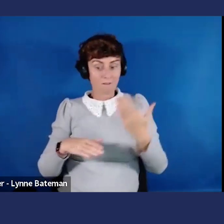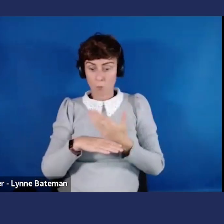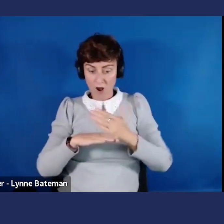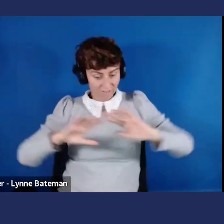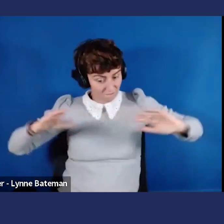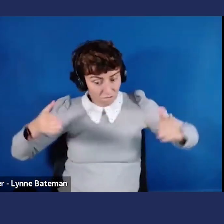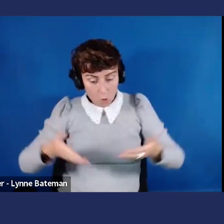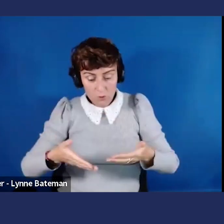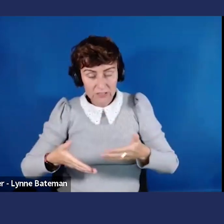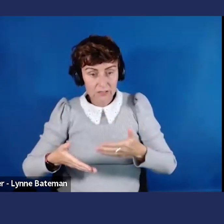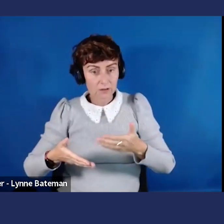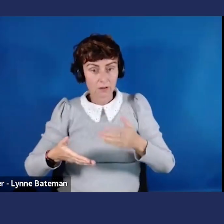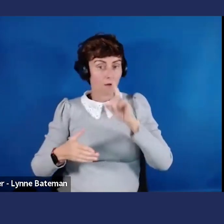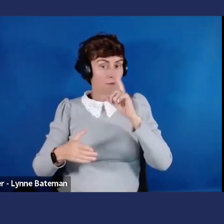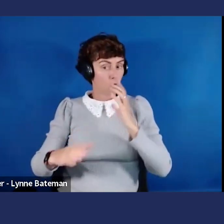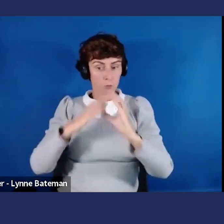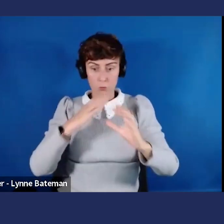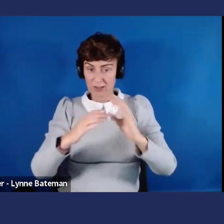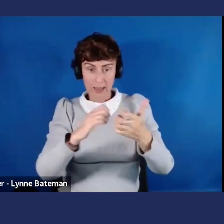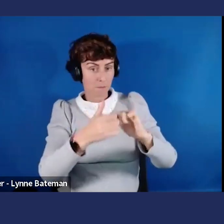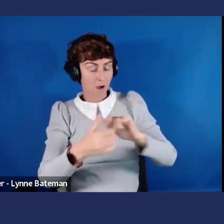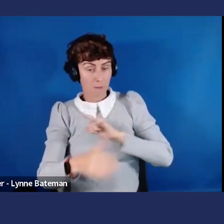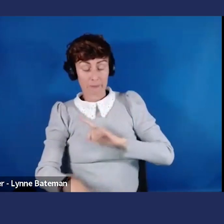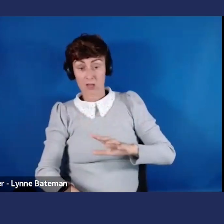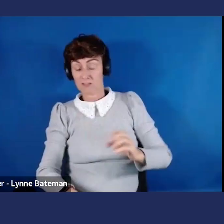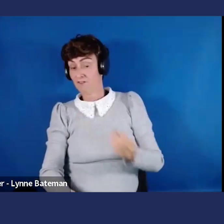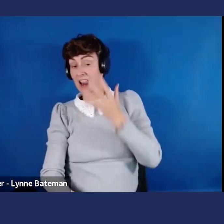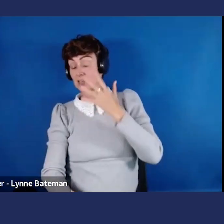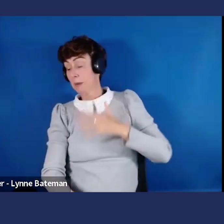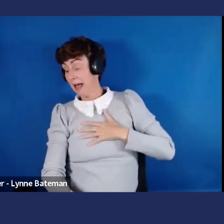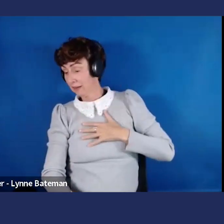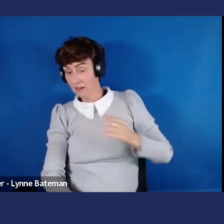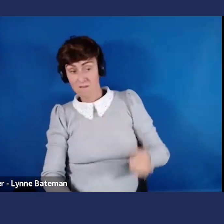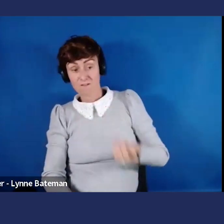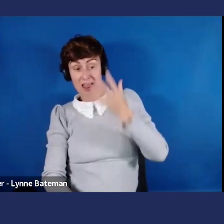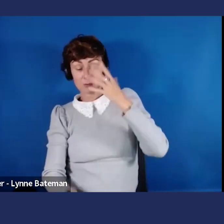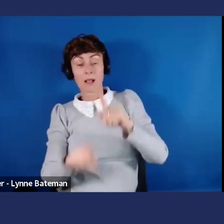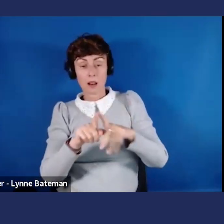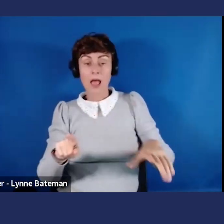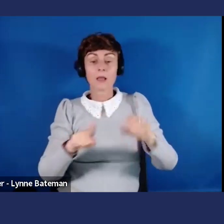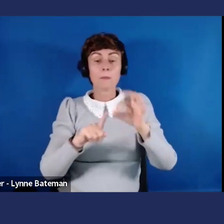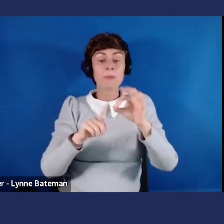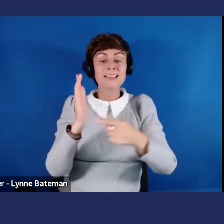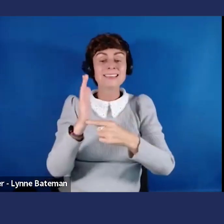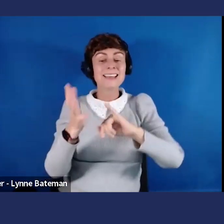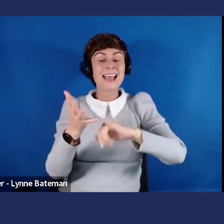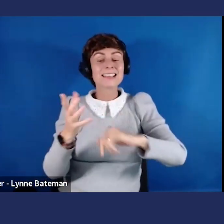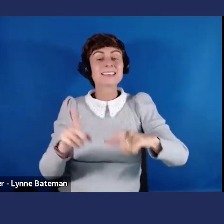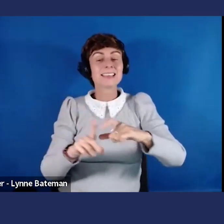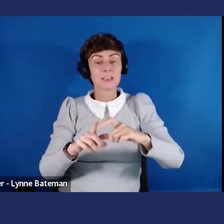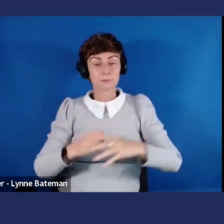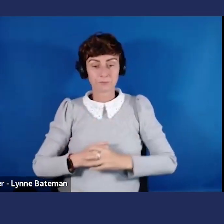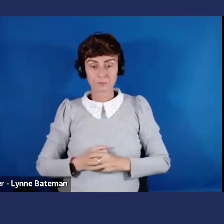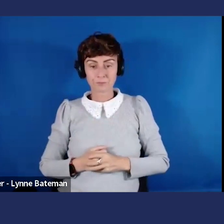affecting their communication with their partner. Flashbacks in PTSD symptoms around those